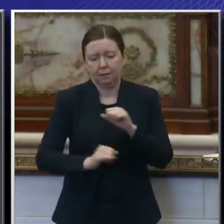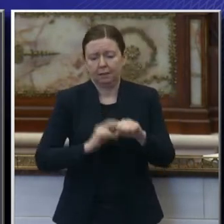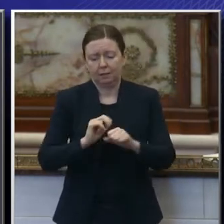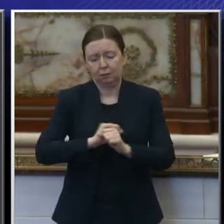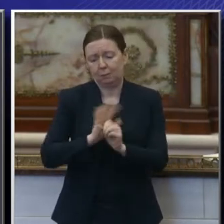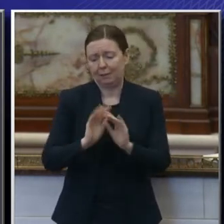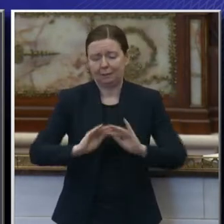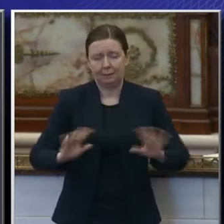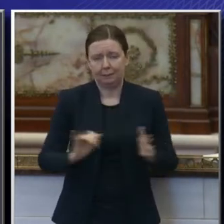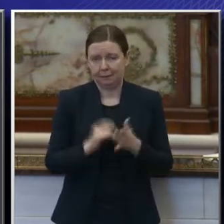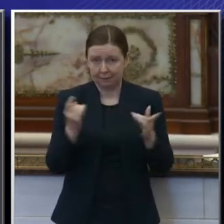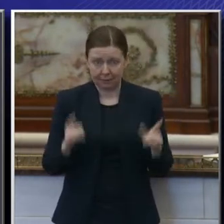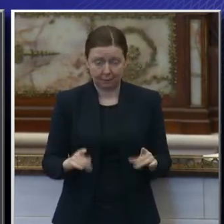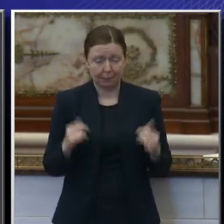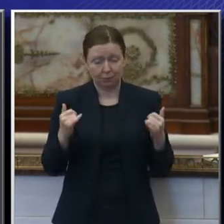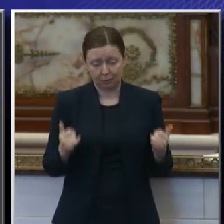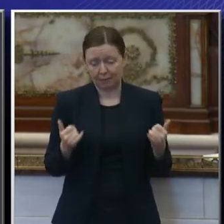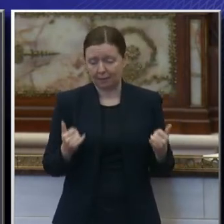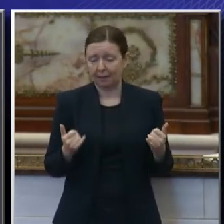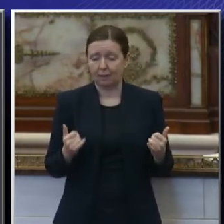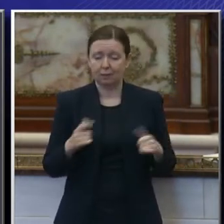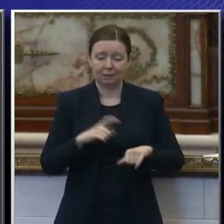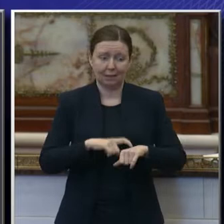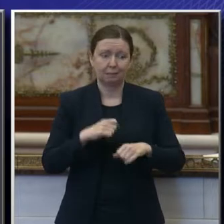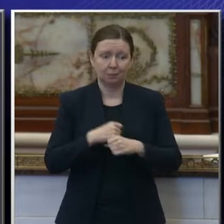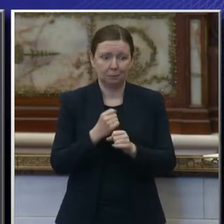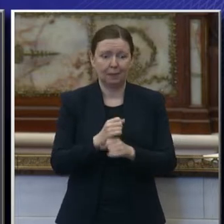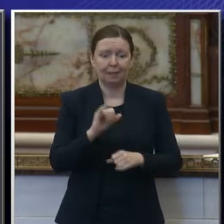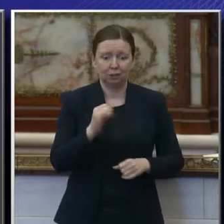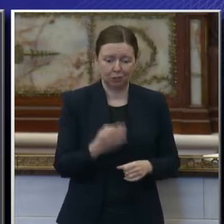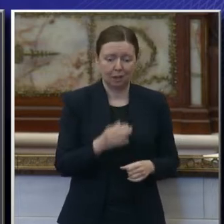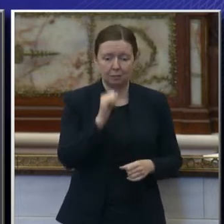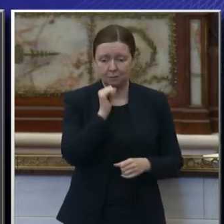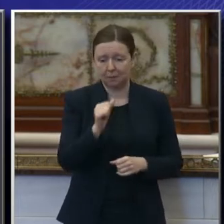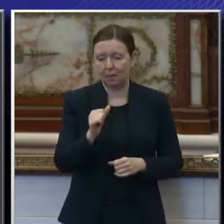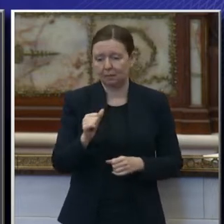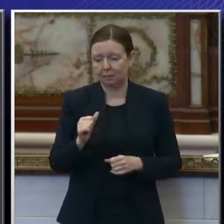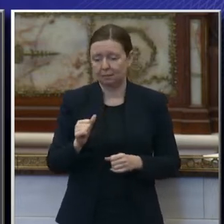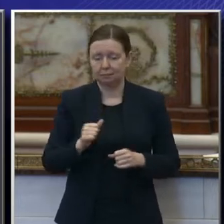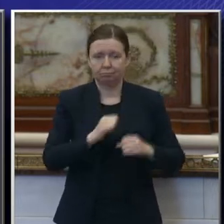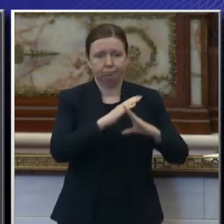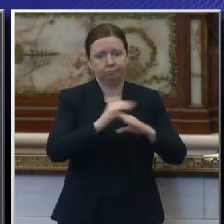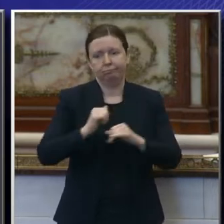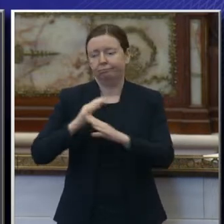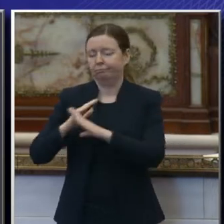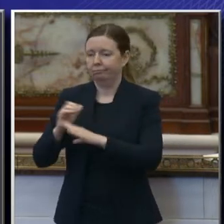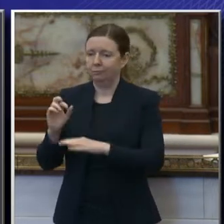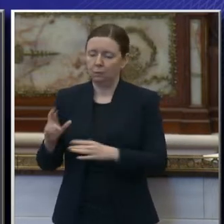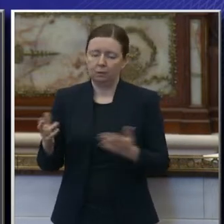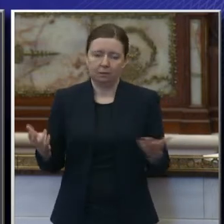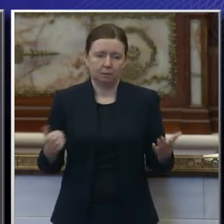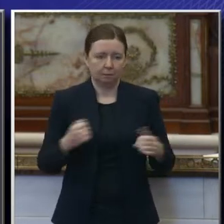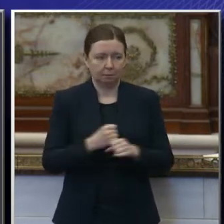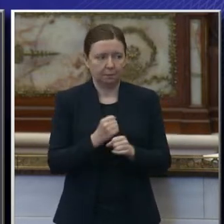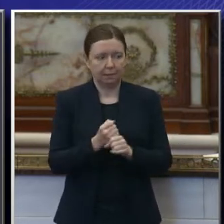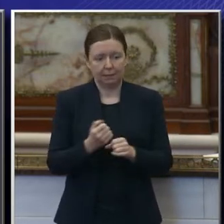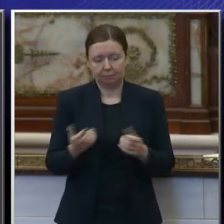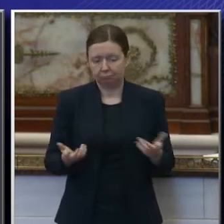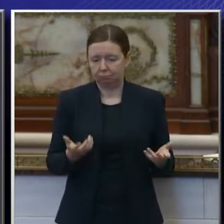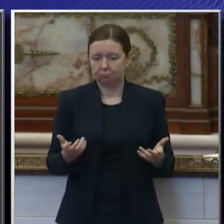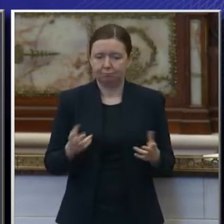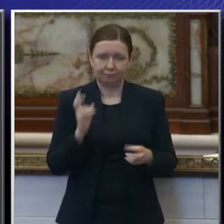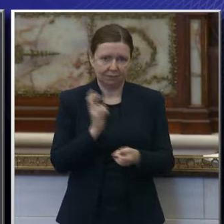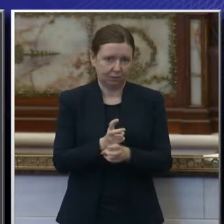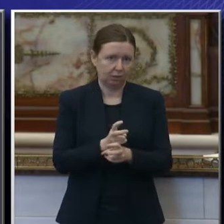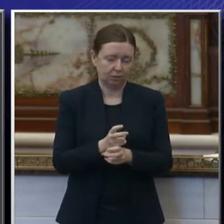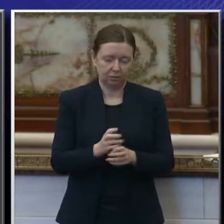pandemic that we're going through. Now's the time to create jobs, not put up obstacles or, you know, making it too